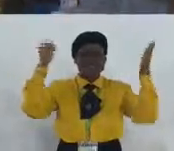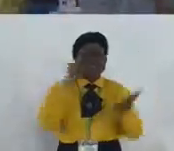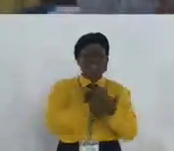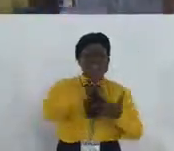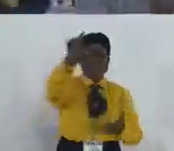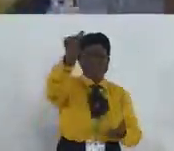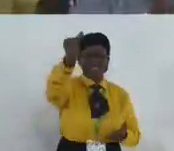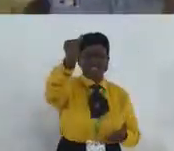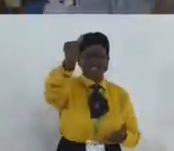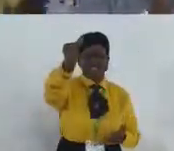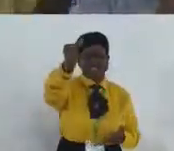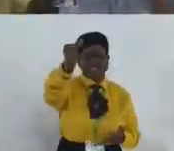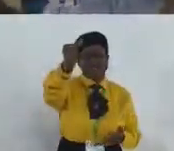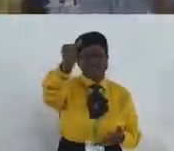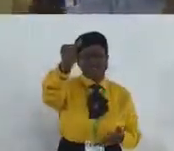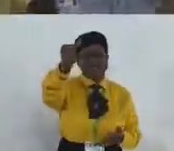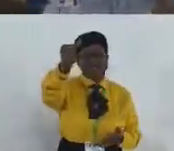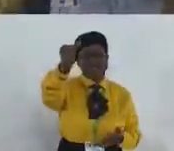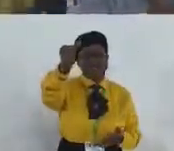Amen.